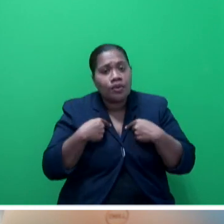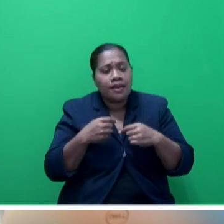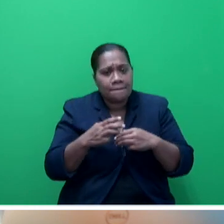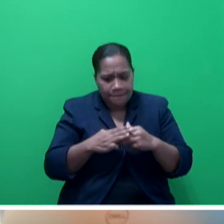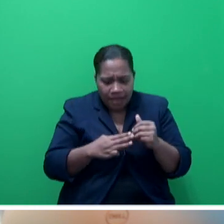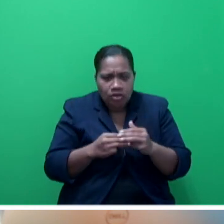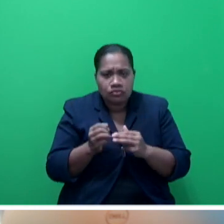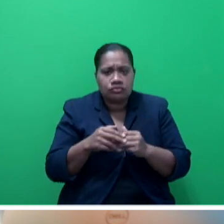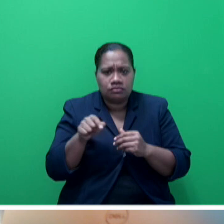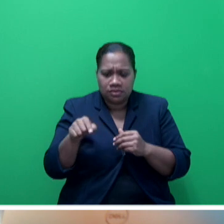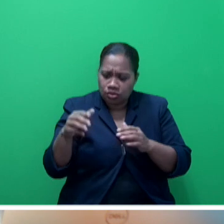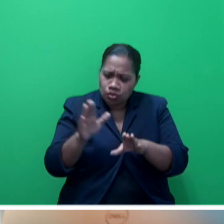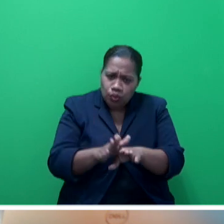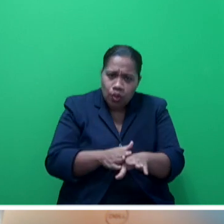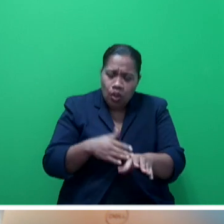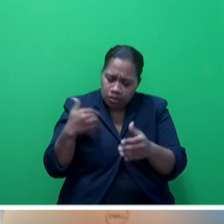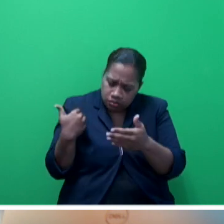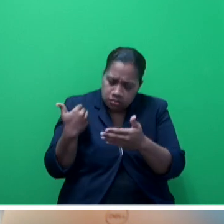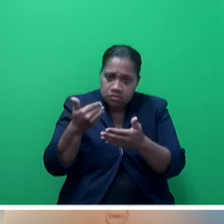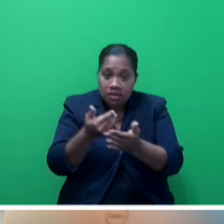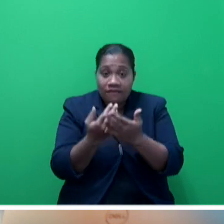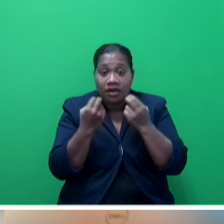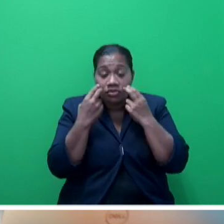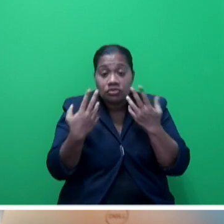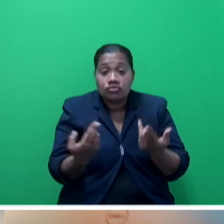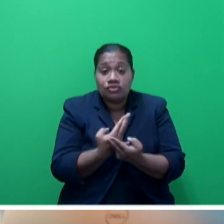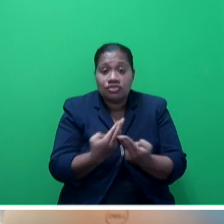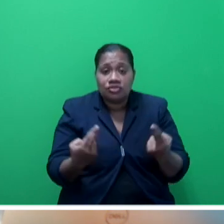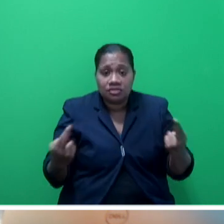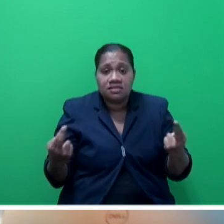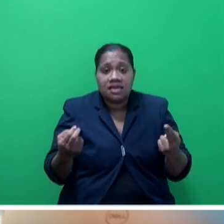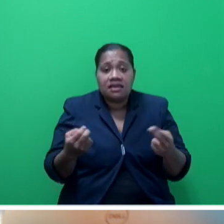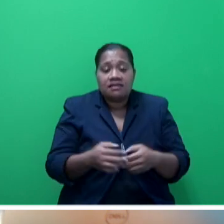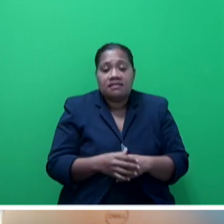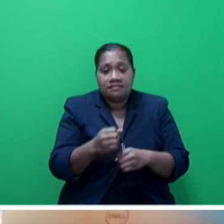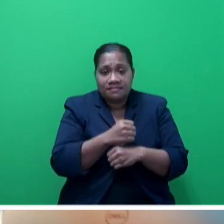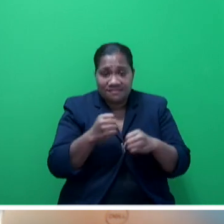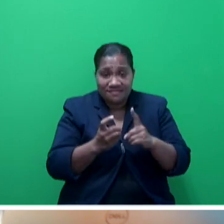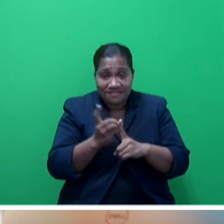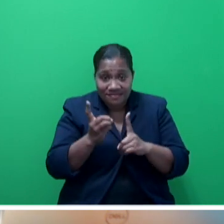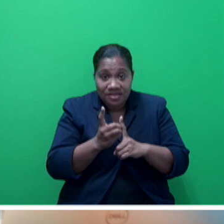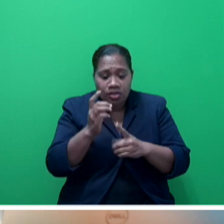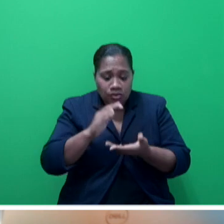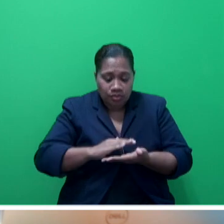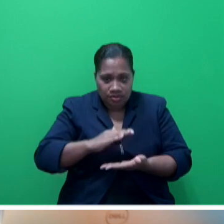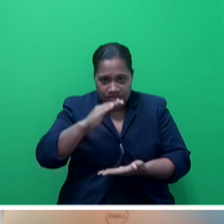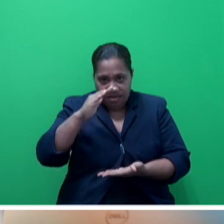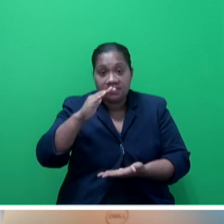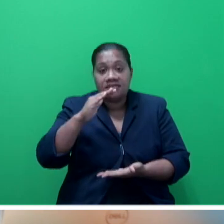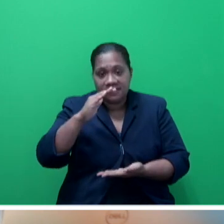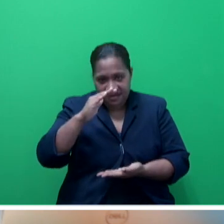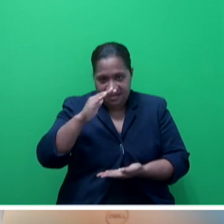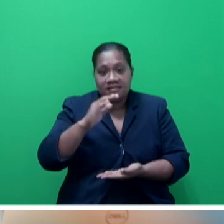long exploited natural resources at the expense of development and released GHG emissions to a level that has suffocated the